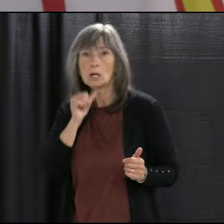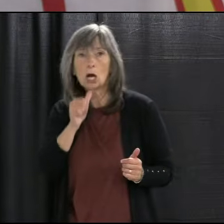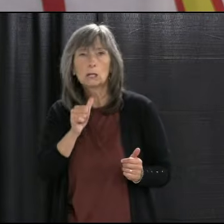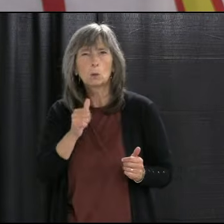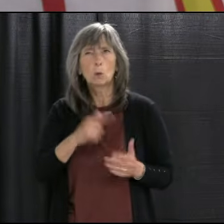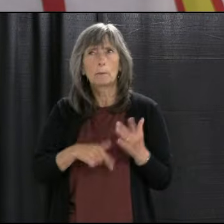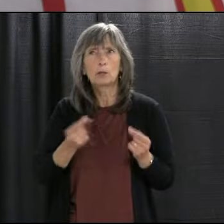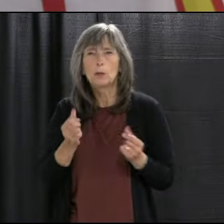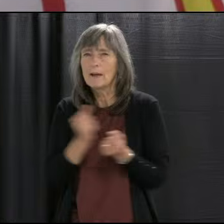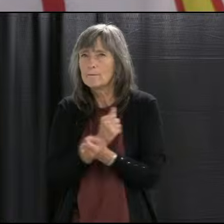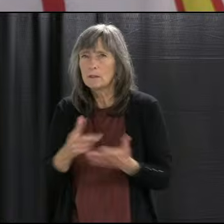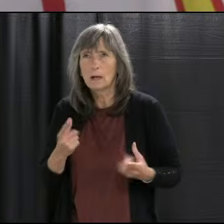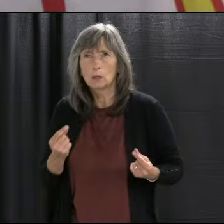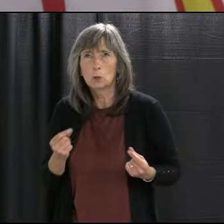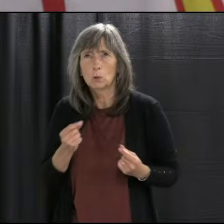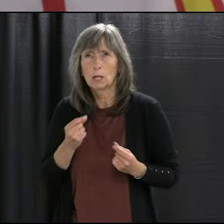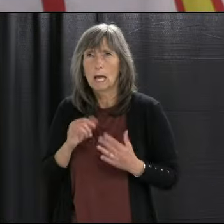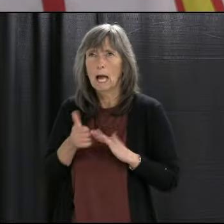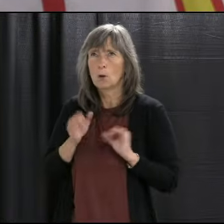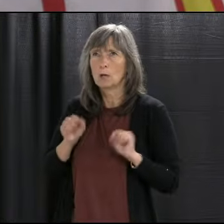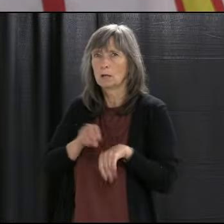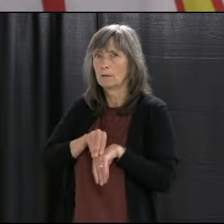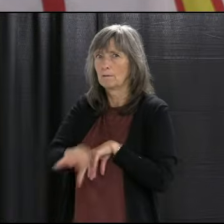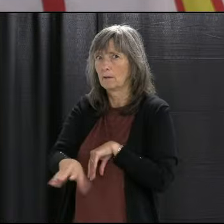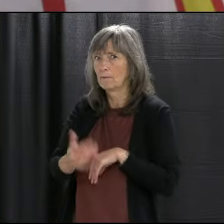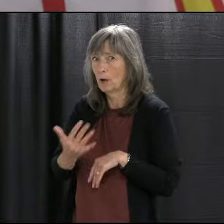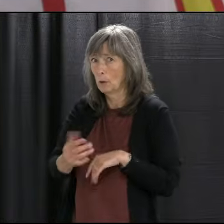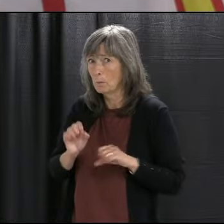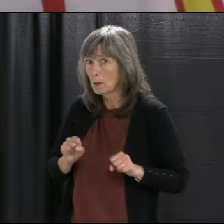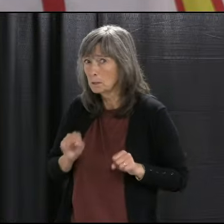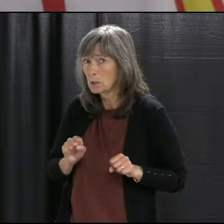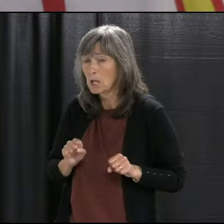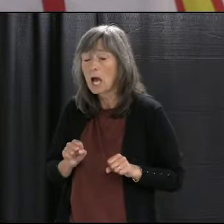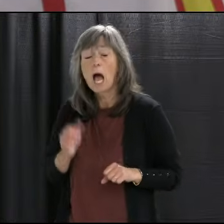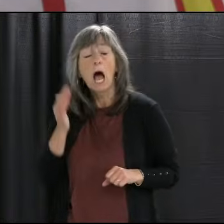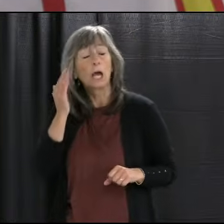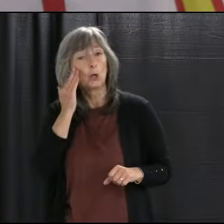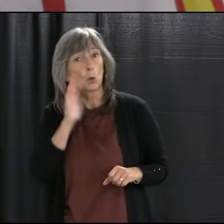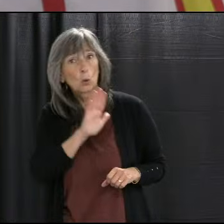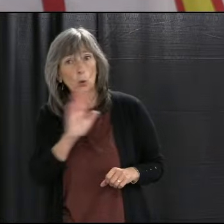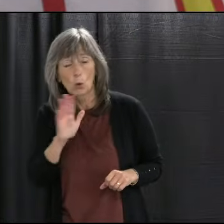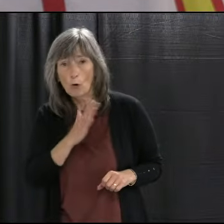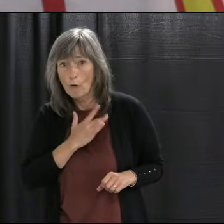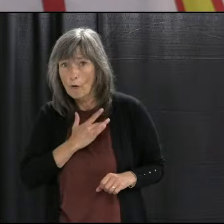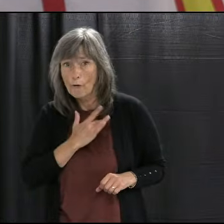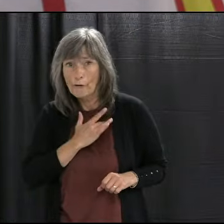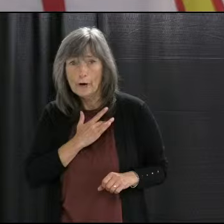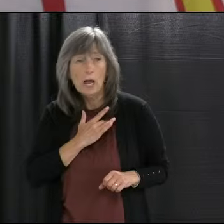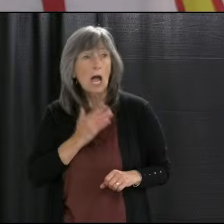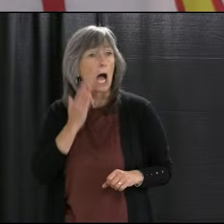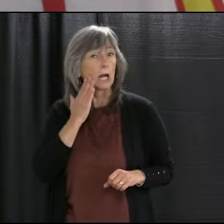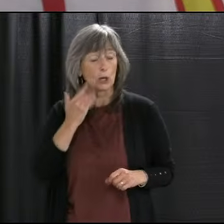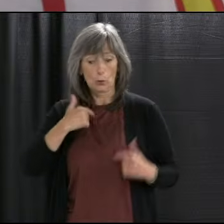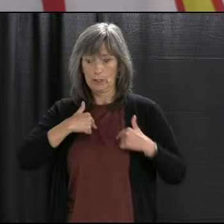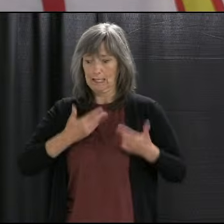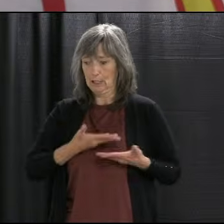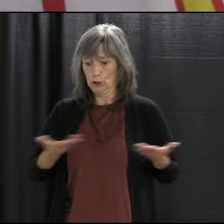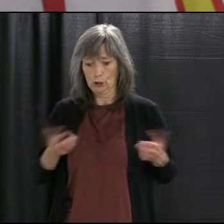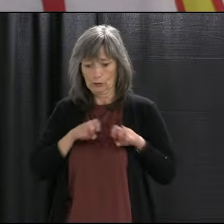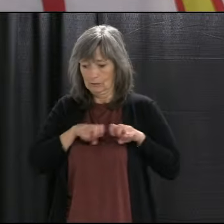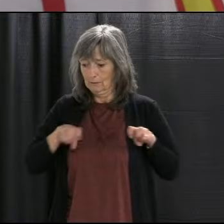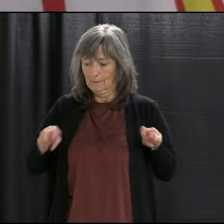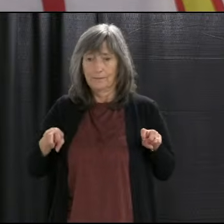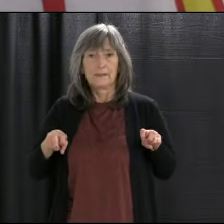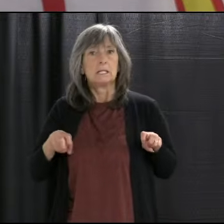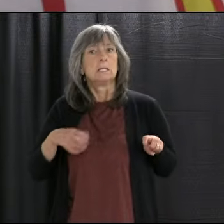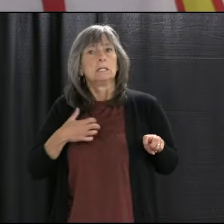and think about the consequences of what you can do. And I know in Newfoundlanders and Labradorians' hearts, I know we're up here, there's a little bit of anger and frustration, and we are not speaking